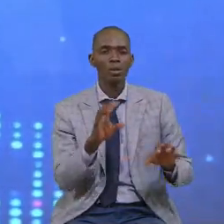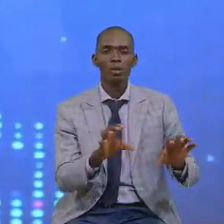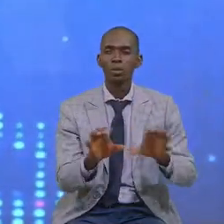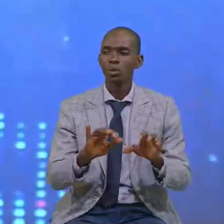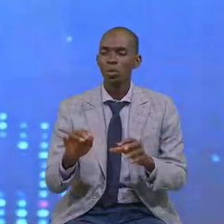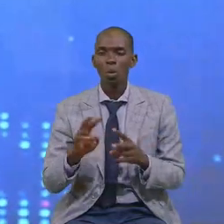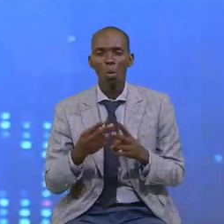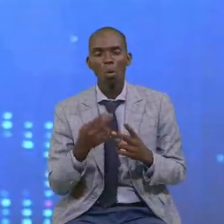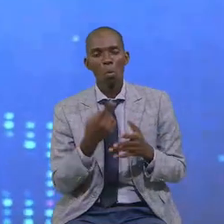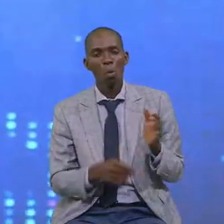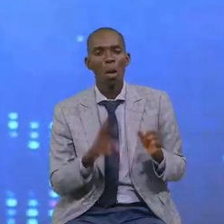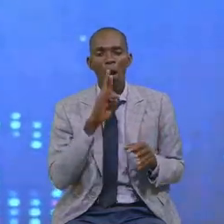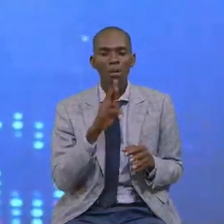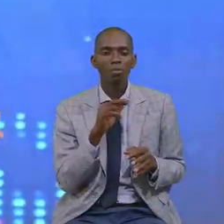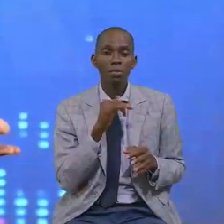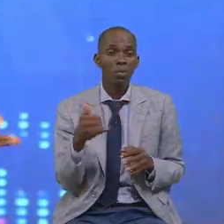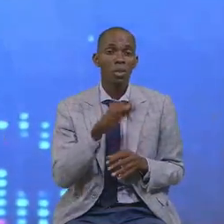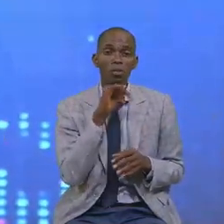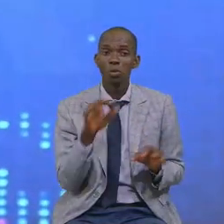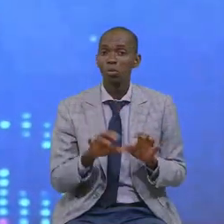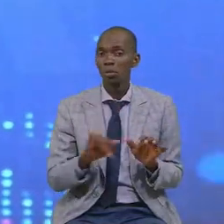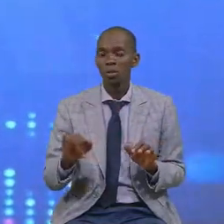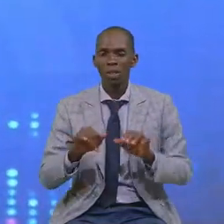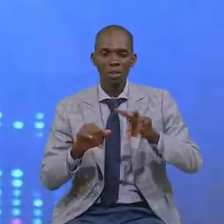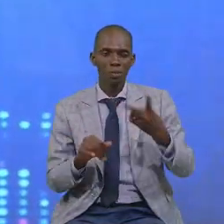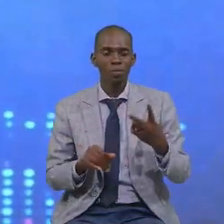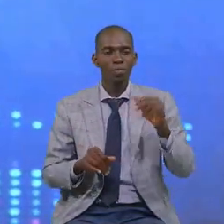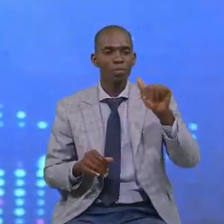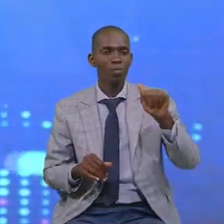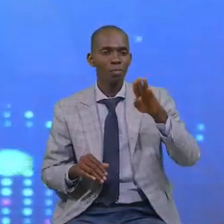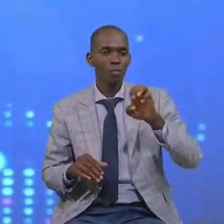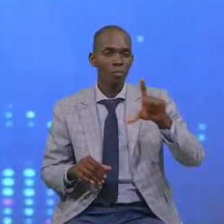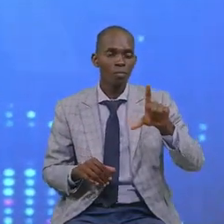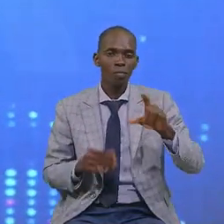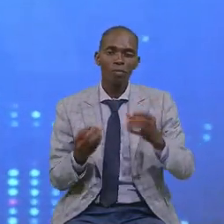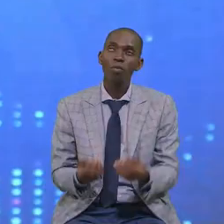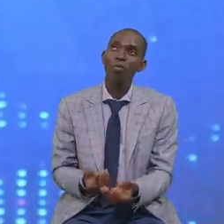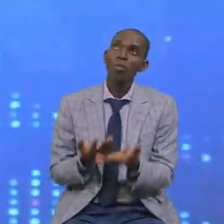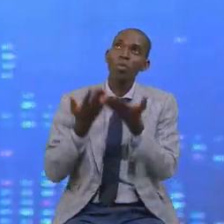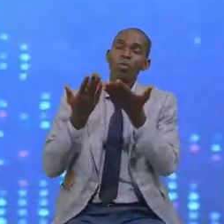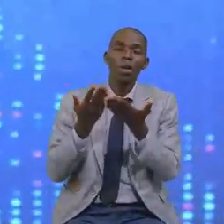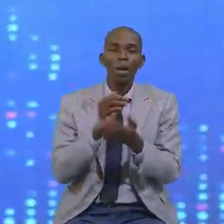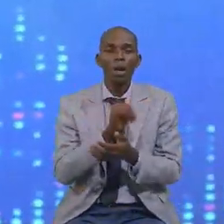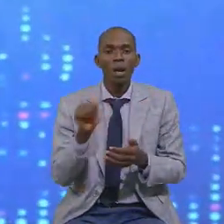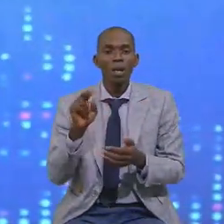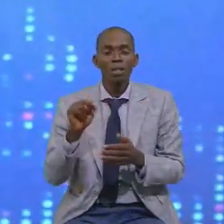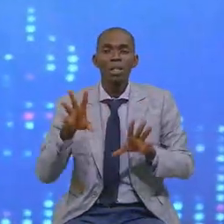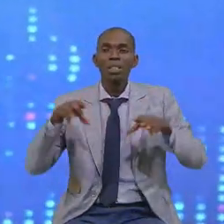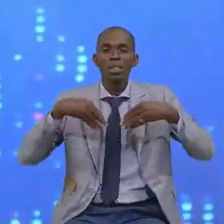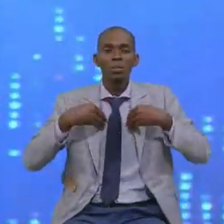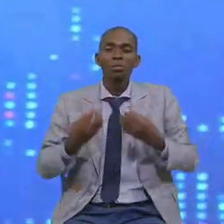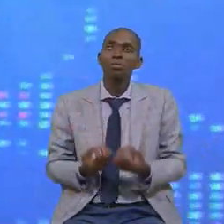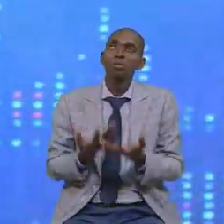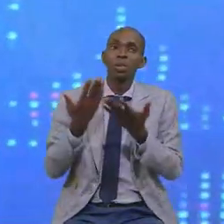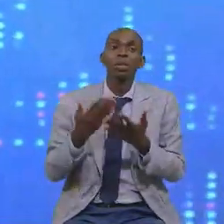were not doing. Look at Abel. He sacrificed unto God an acceptable sacrifice, even though he